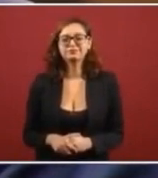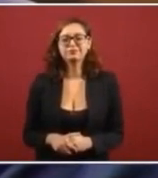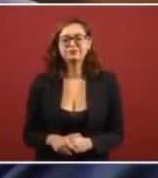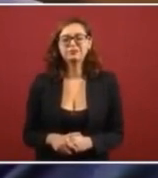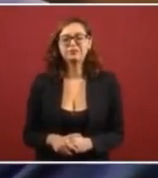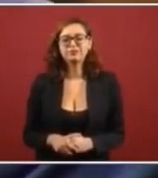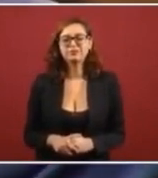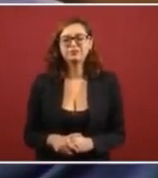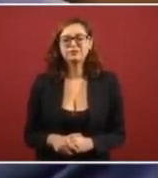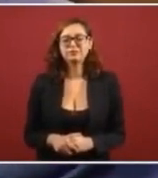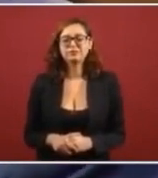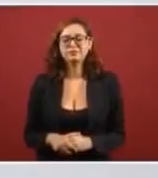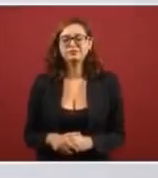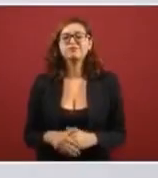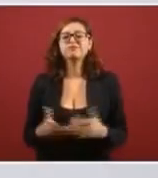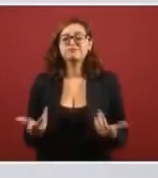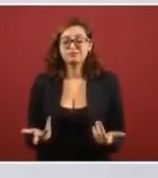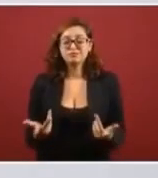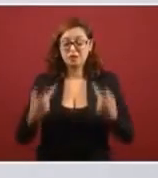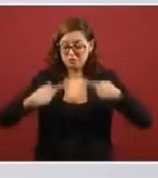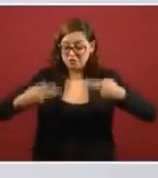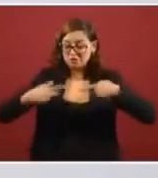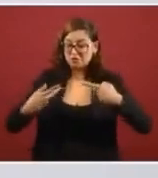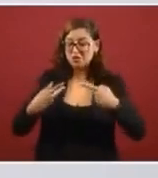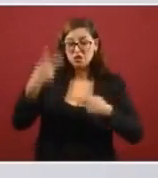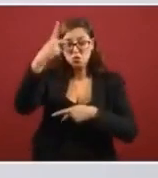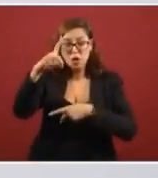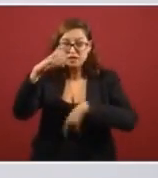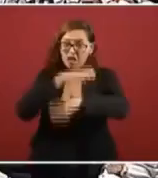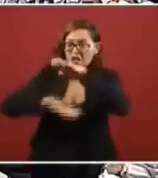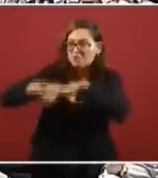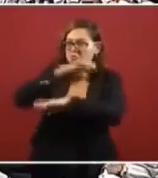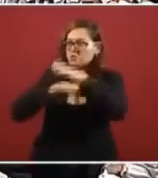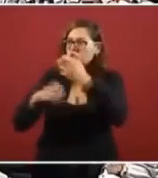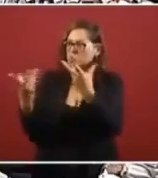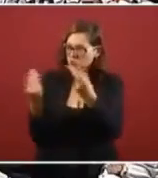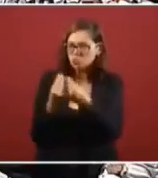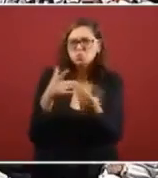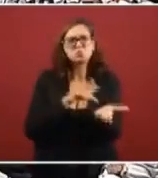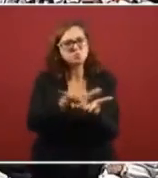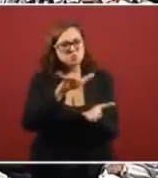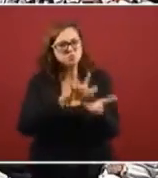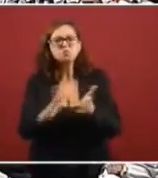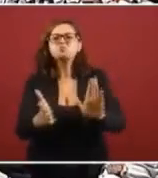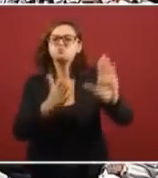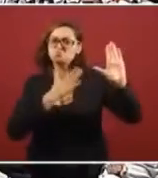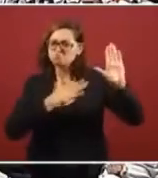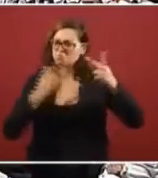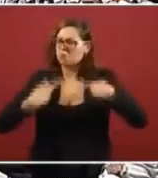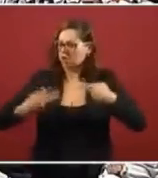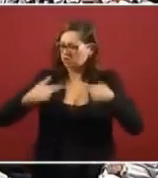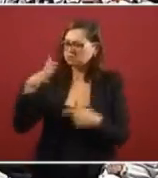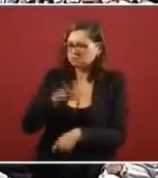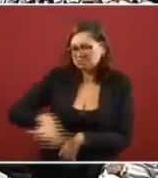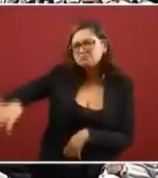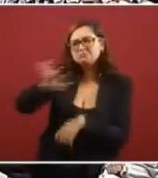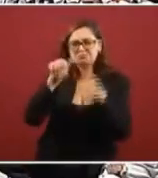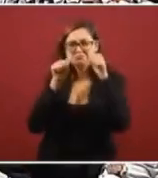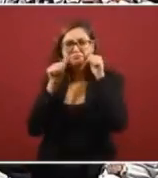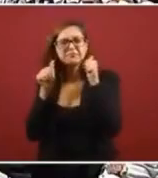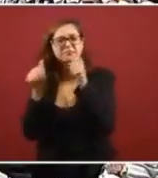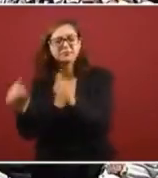the businessmen are cooperating with a great